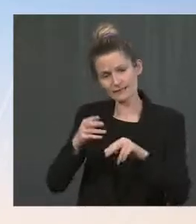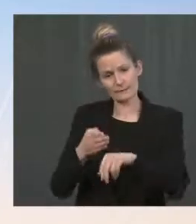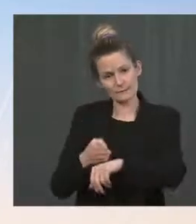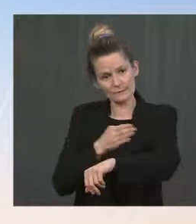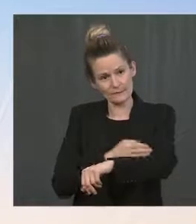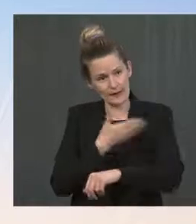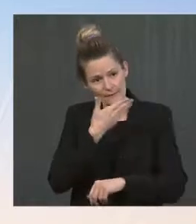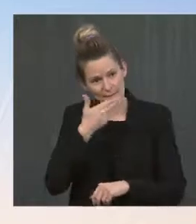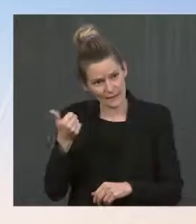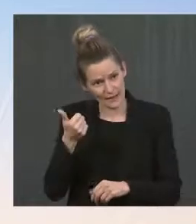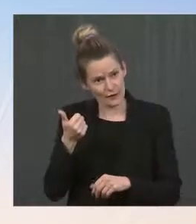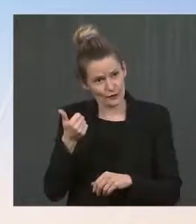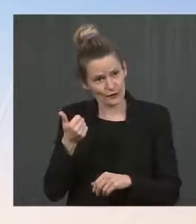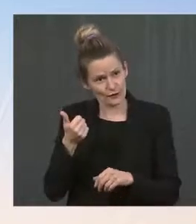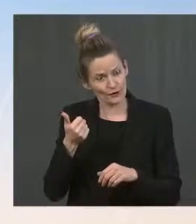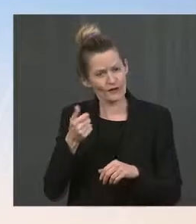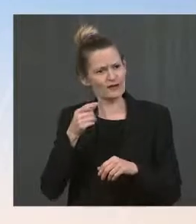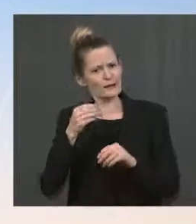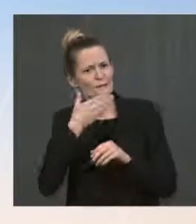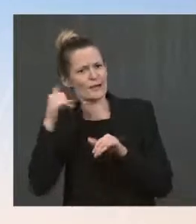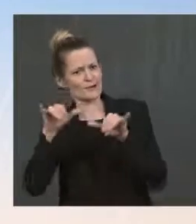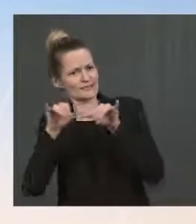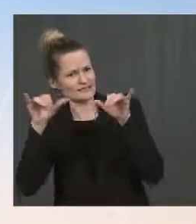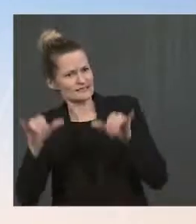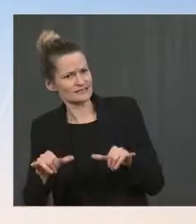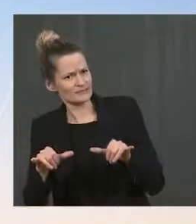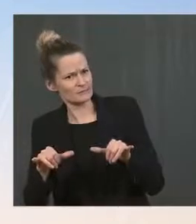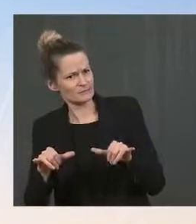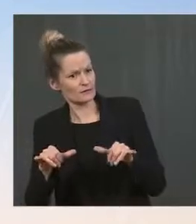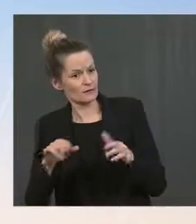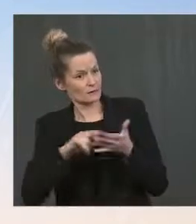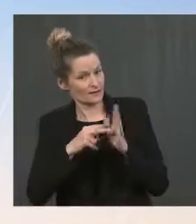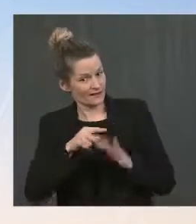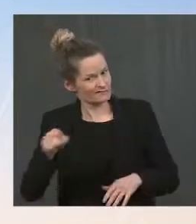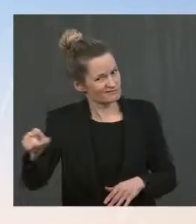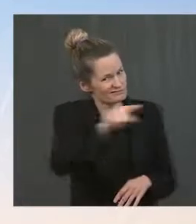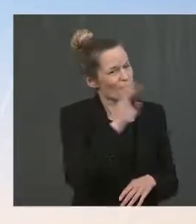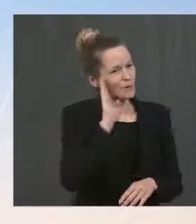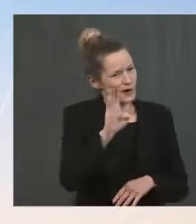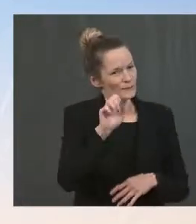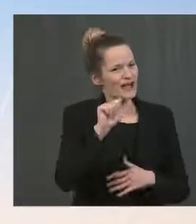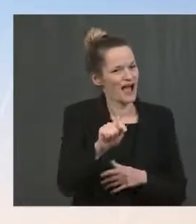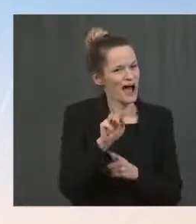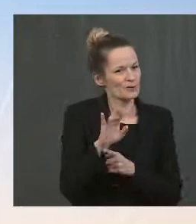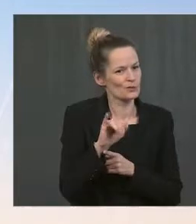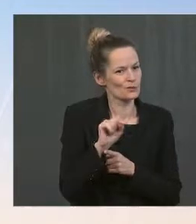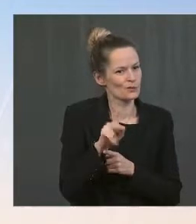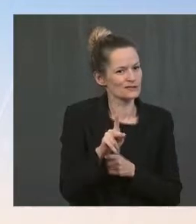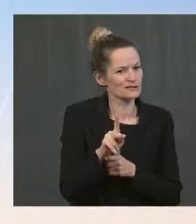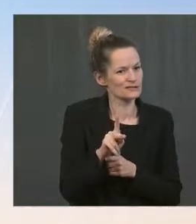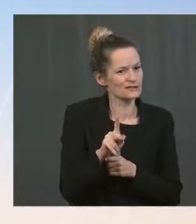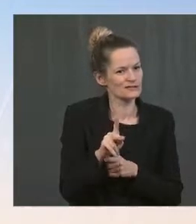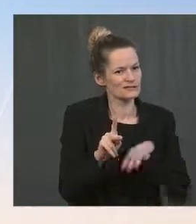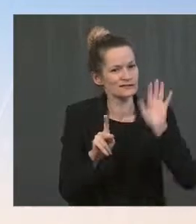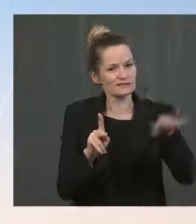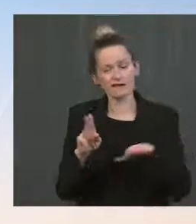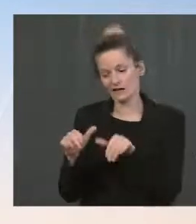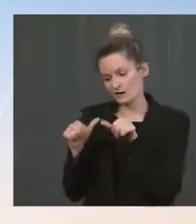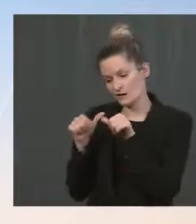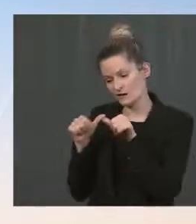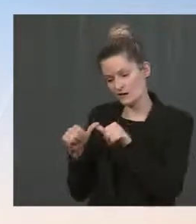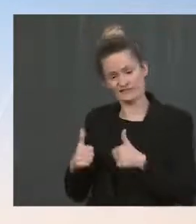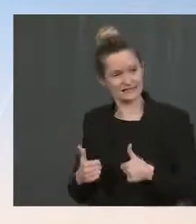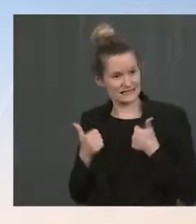puts all of us at risk. On the question, and resilience is also important with respect to the realities